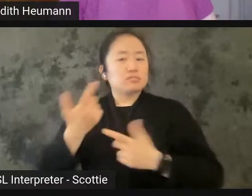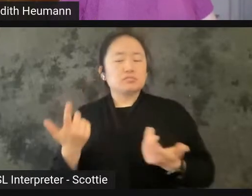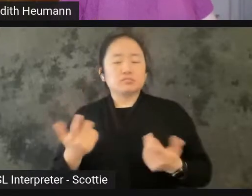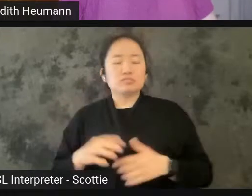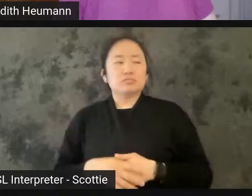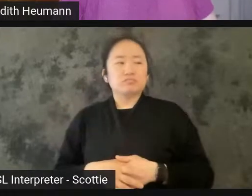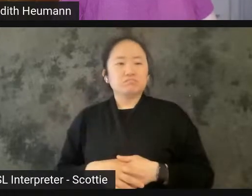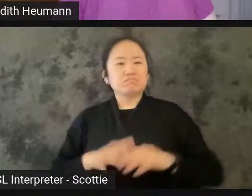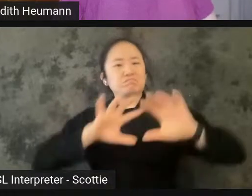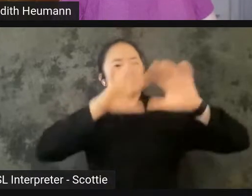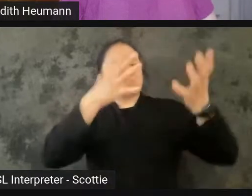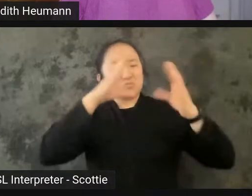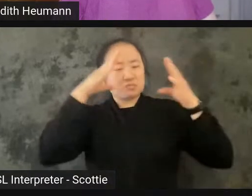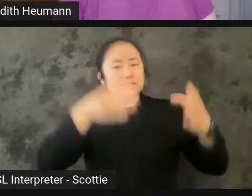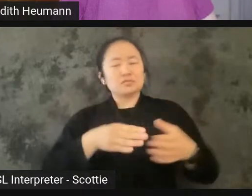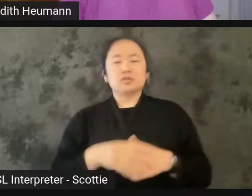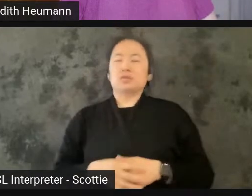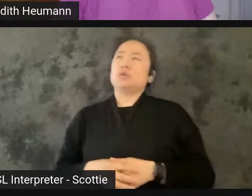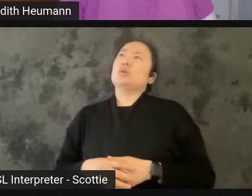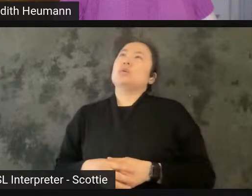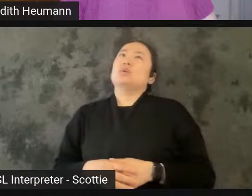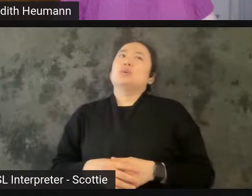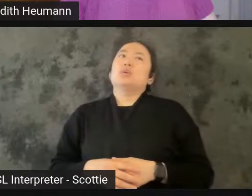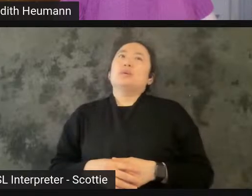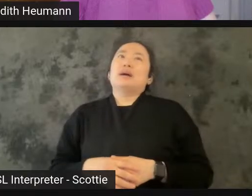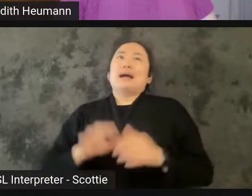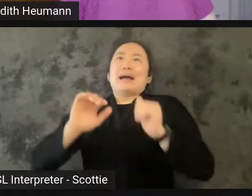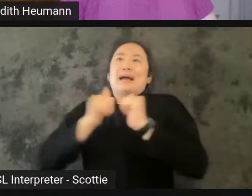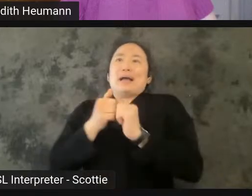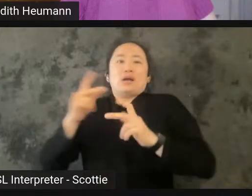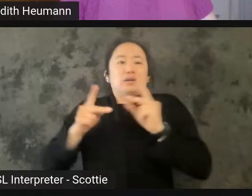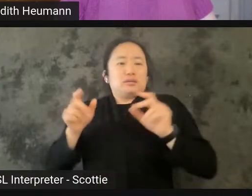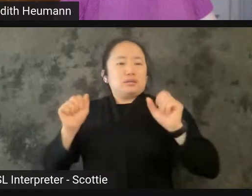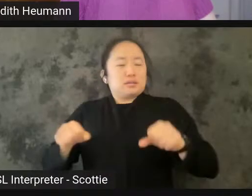how people can do this in a knowledgeable and respectful and